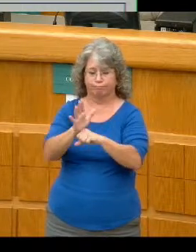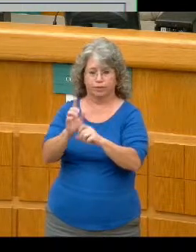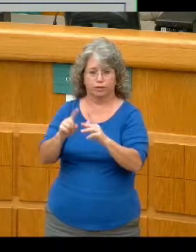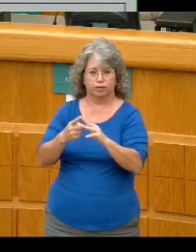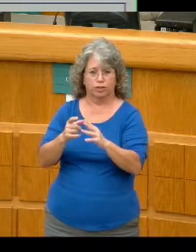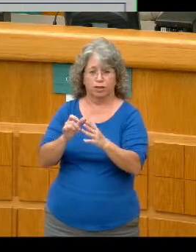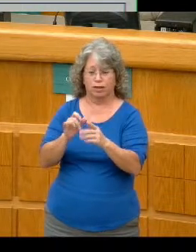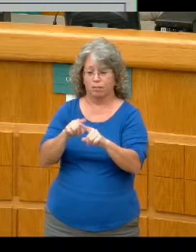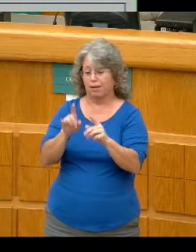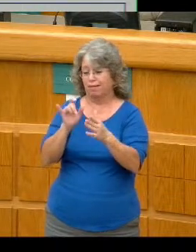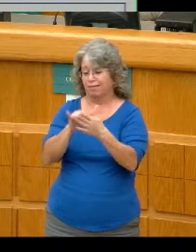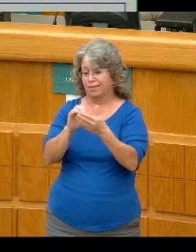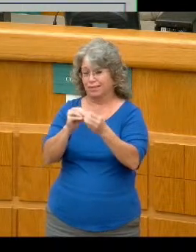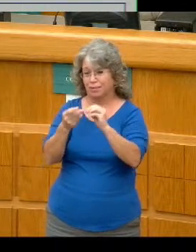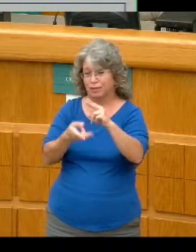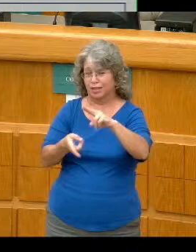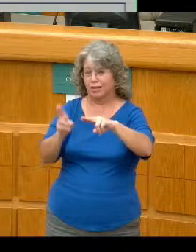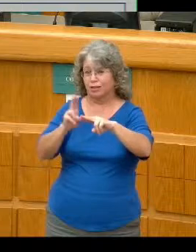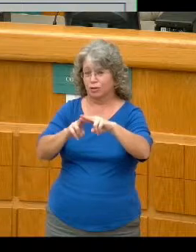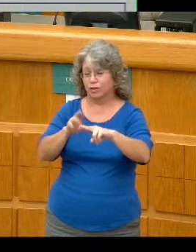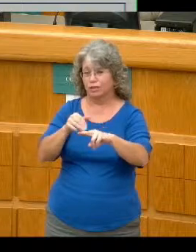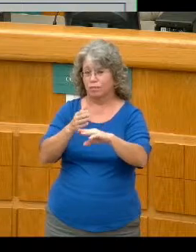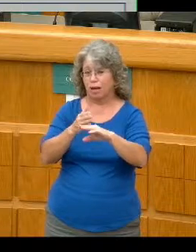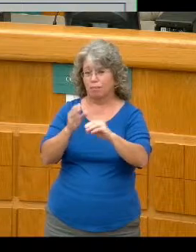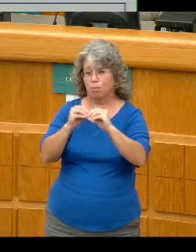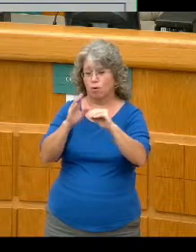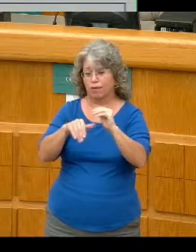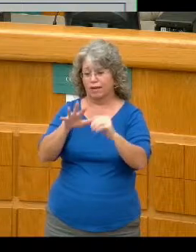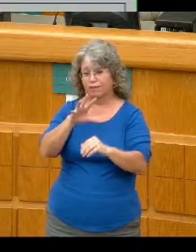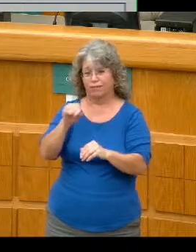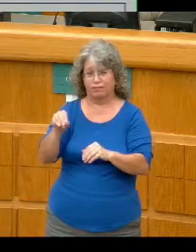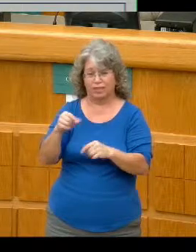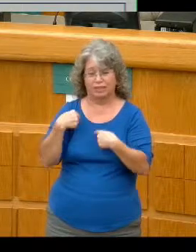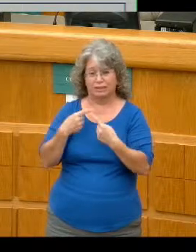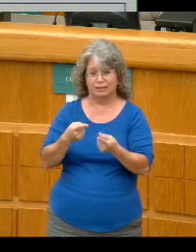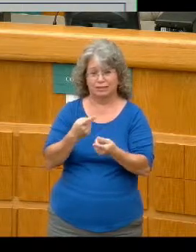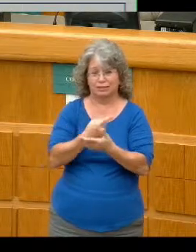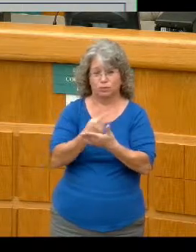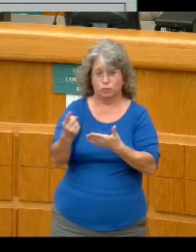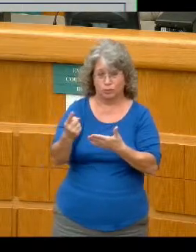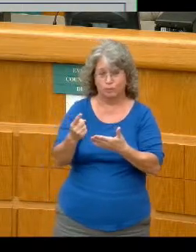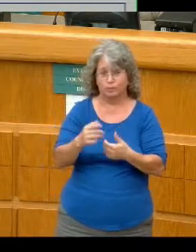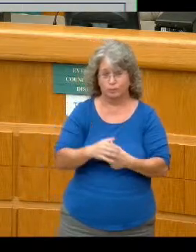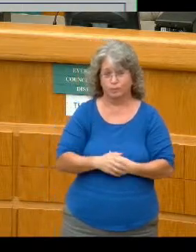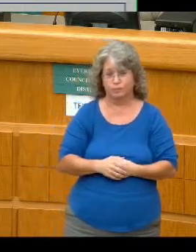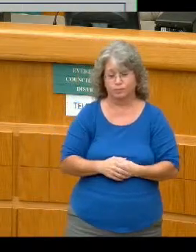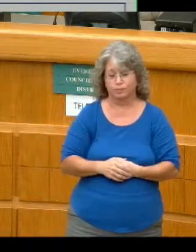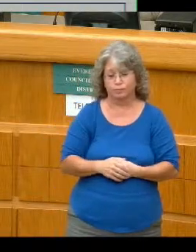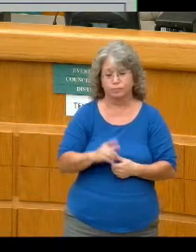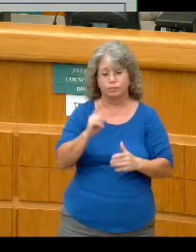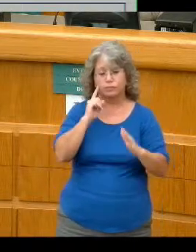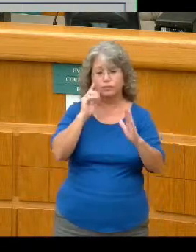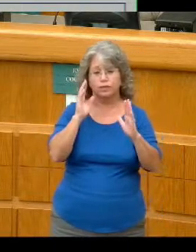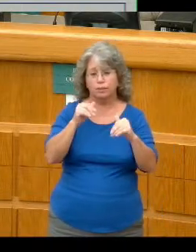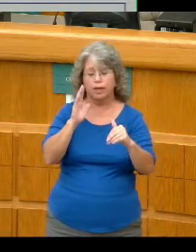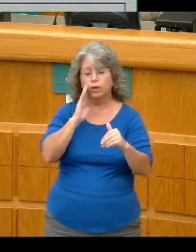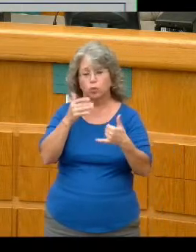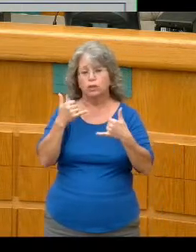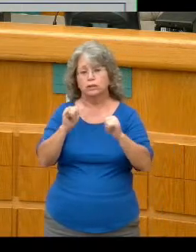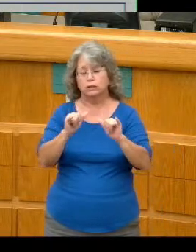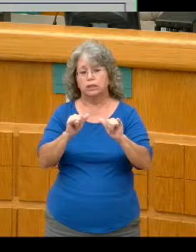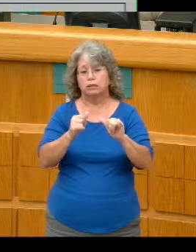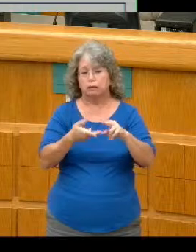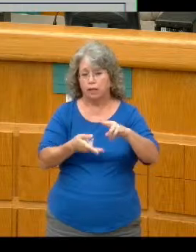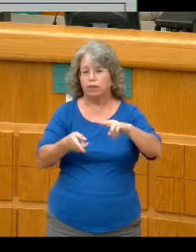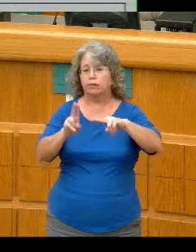this number's increased by over 50. So that's a 10% increase over last week. And we expect that it's going to increase more, even